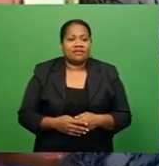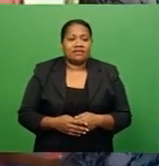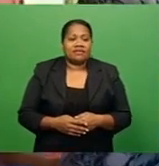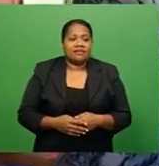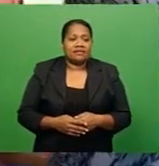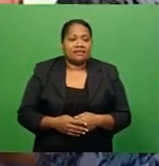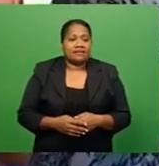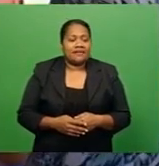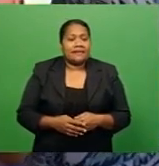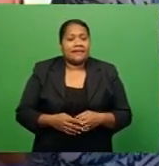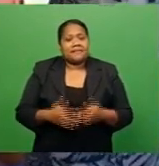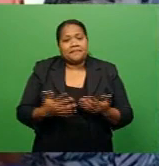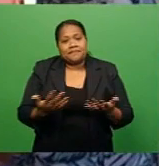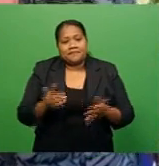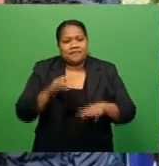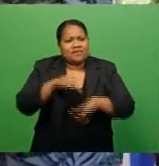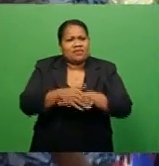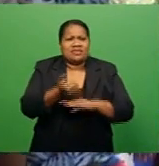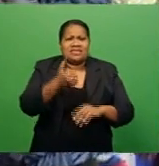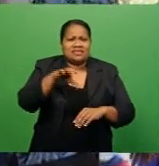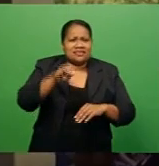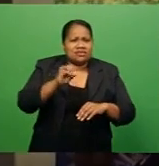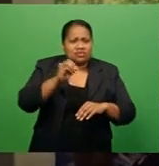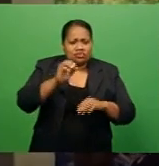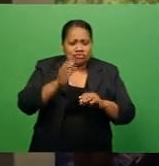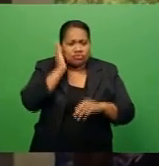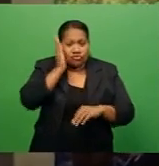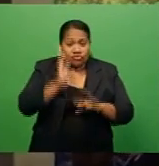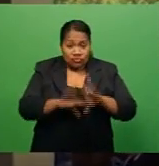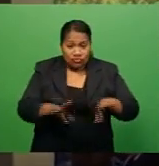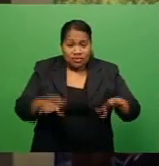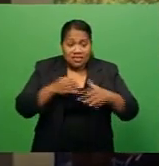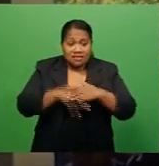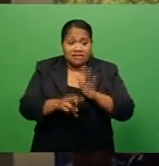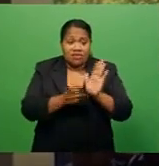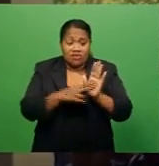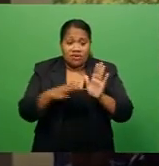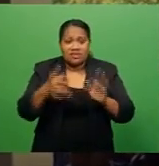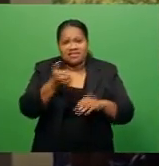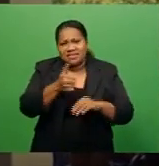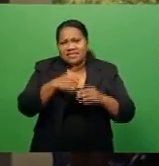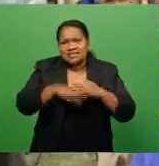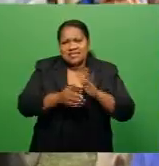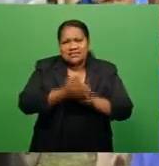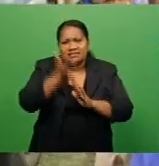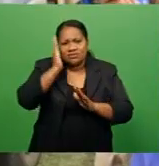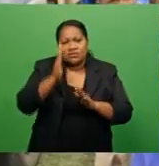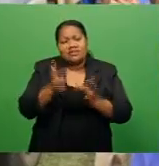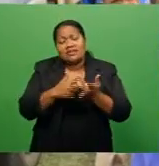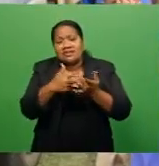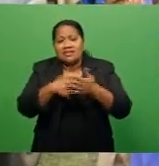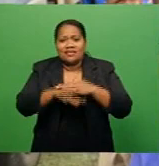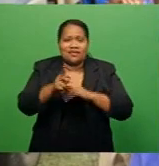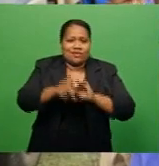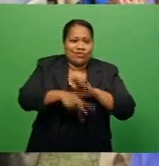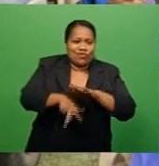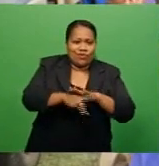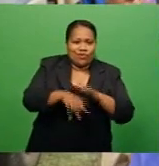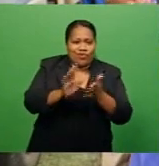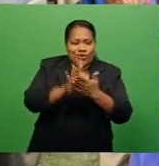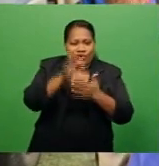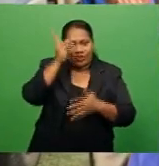There are roughly over 60 school children in Nabua village, 6 in secondary school and the others in primary education. Elinor